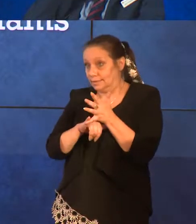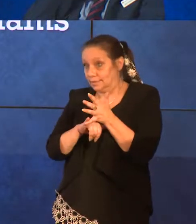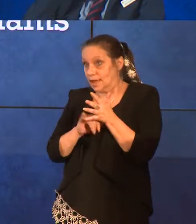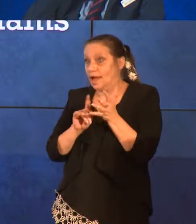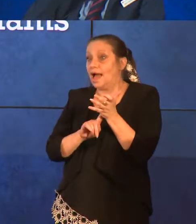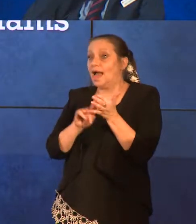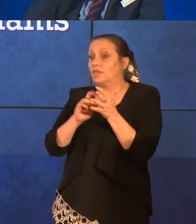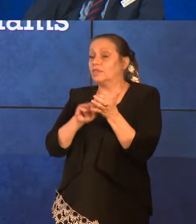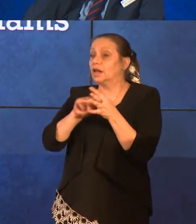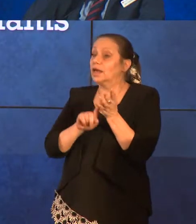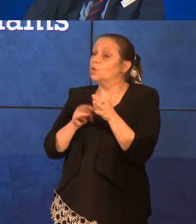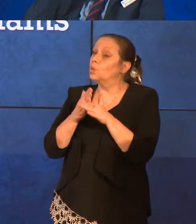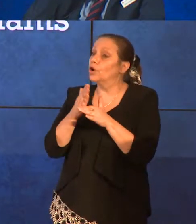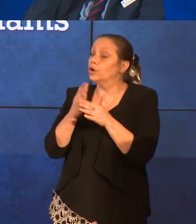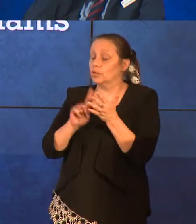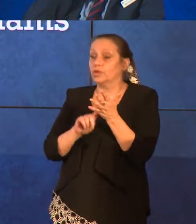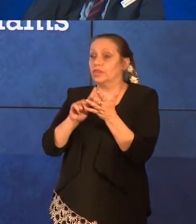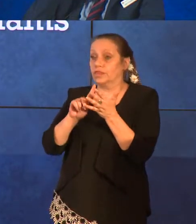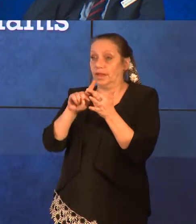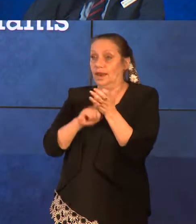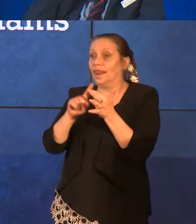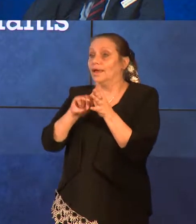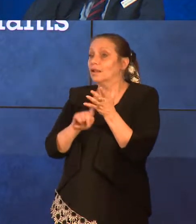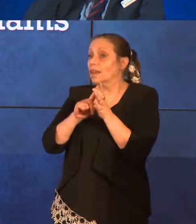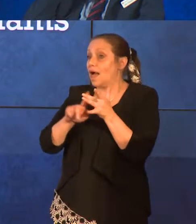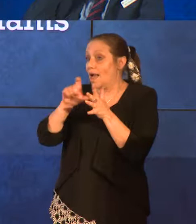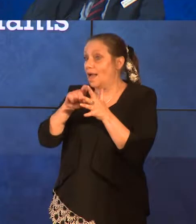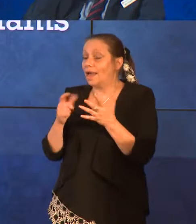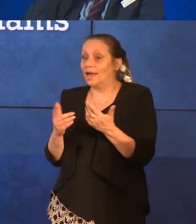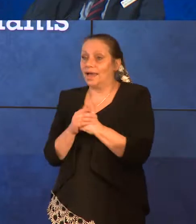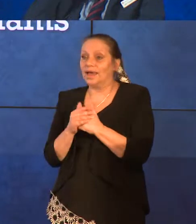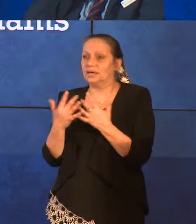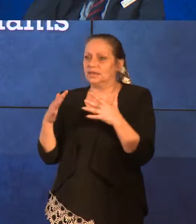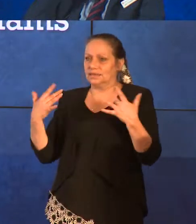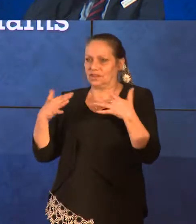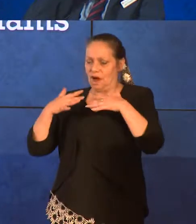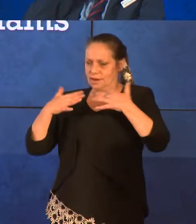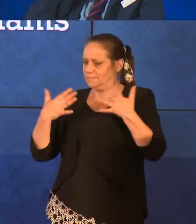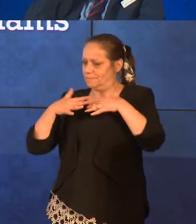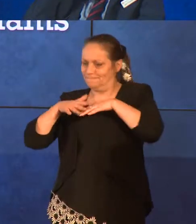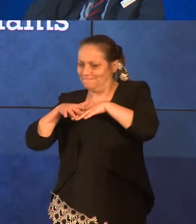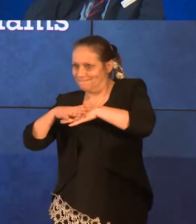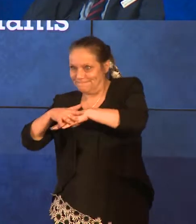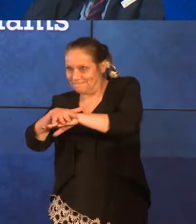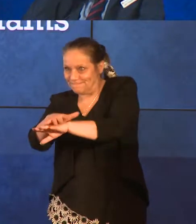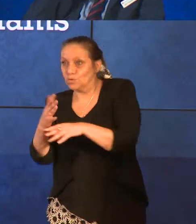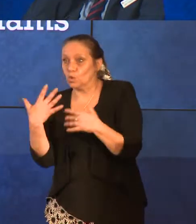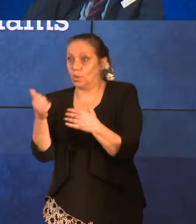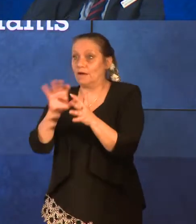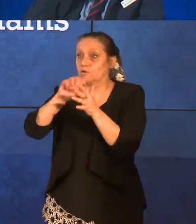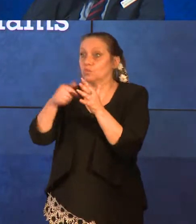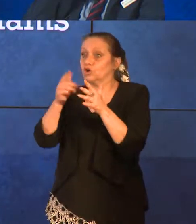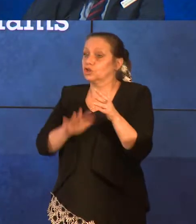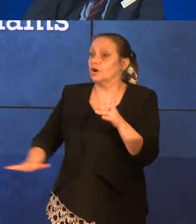work that we're doing across legal aid are interwoven, and we've got a project across the